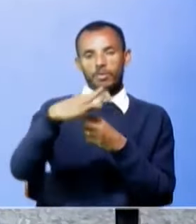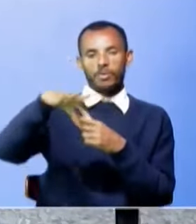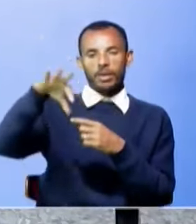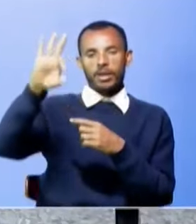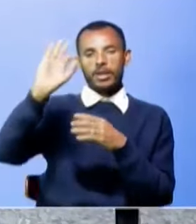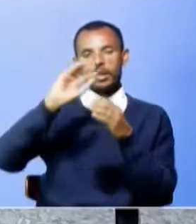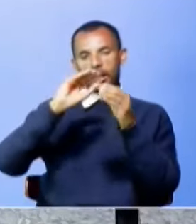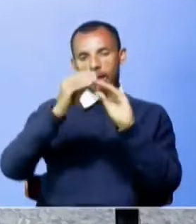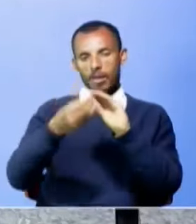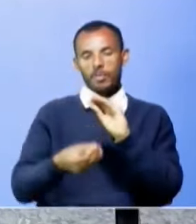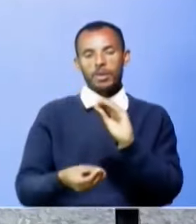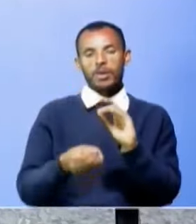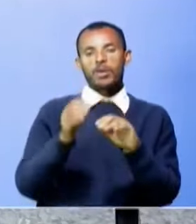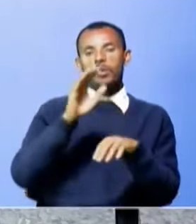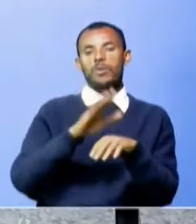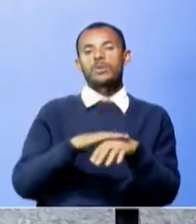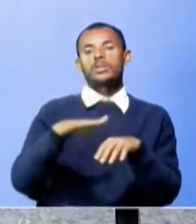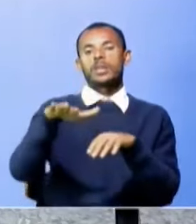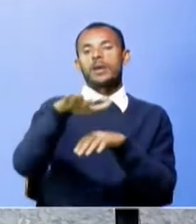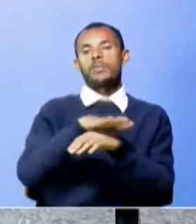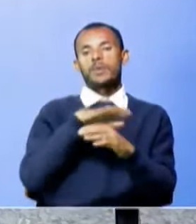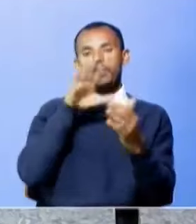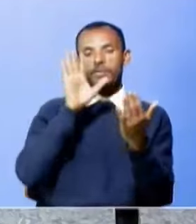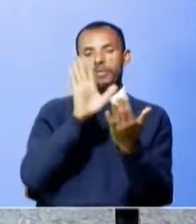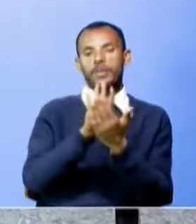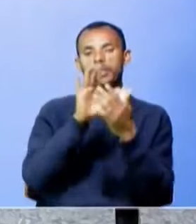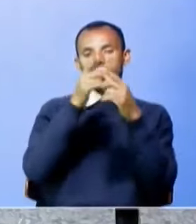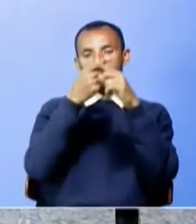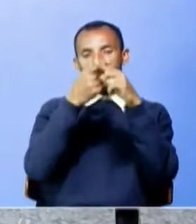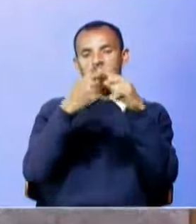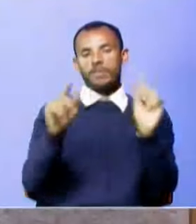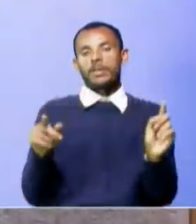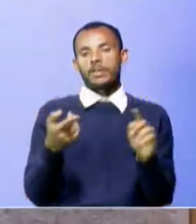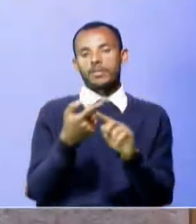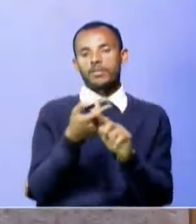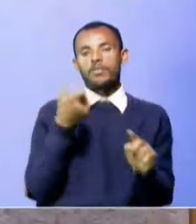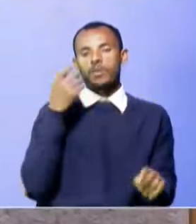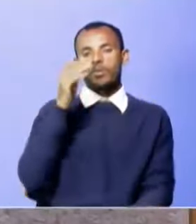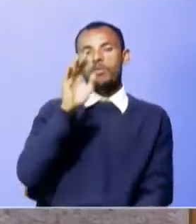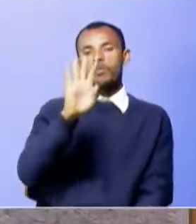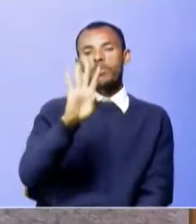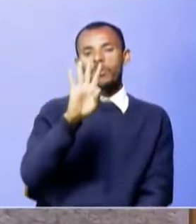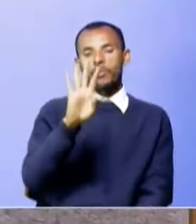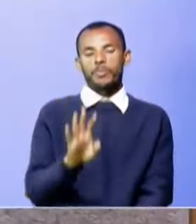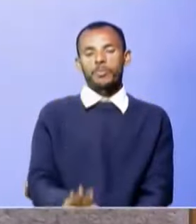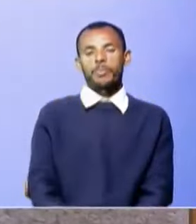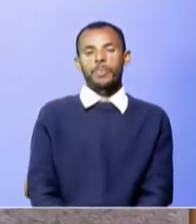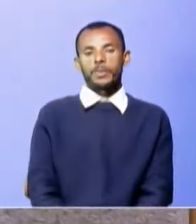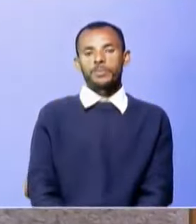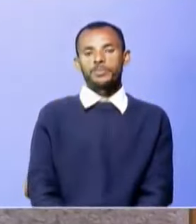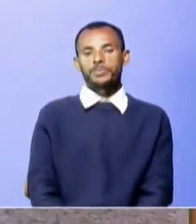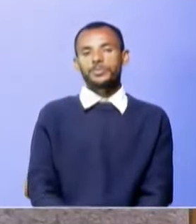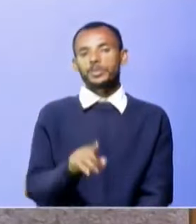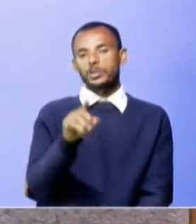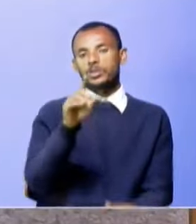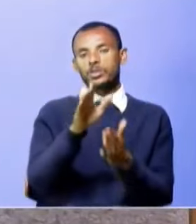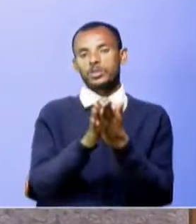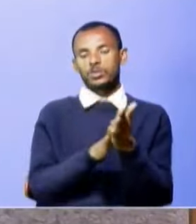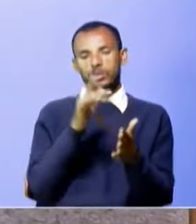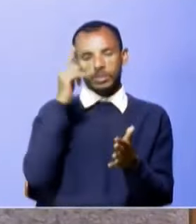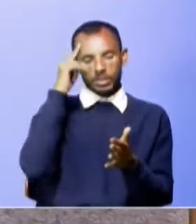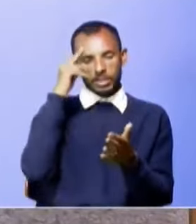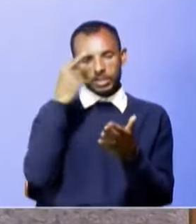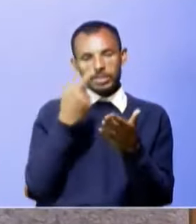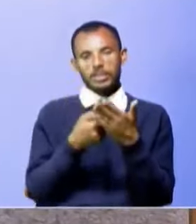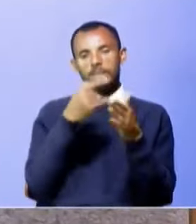a number on the upper face is different from 4. So you need to consider